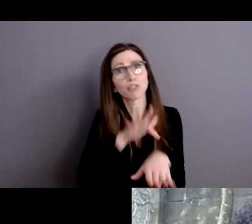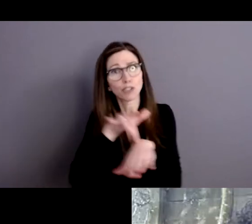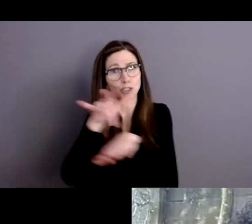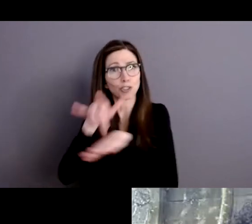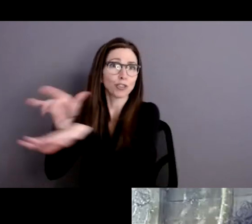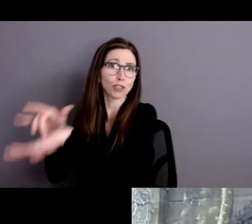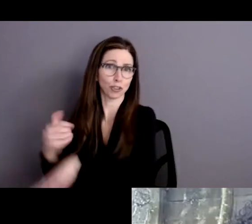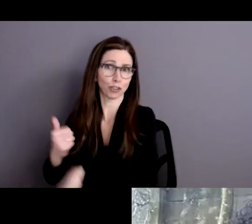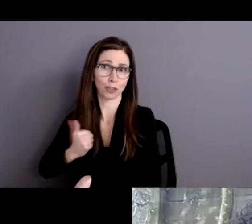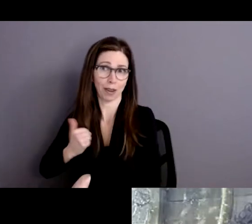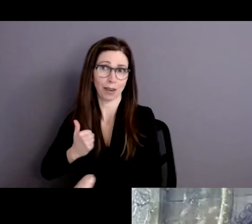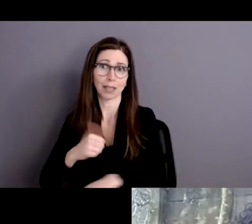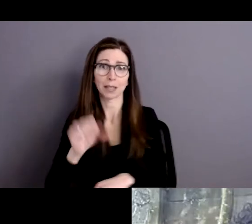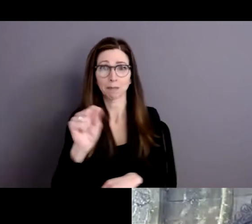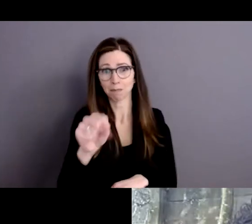And